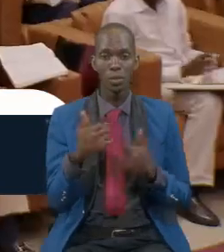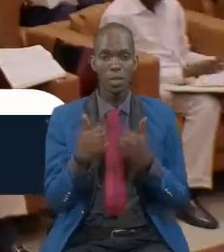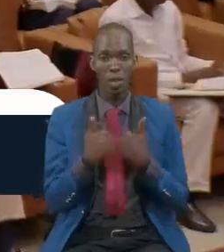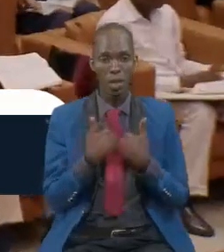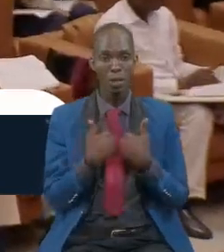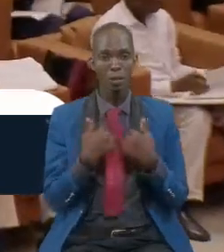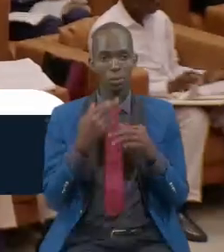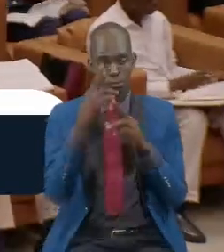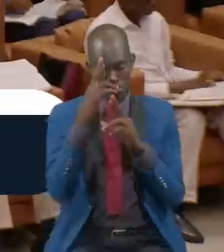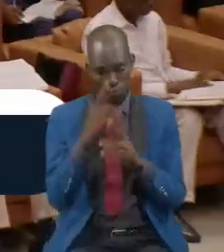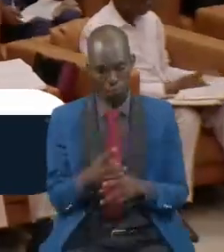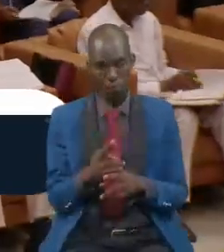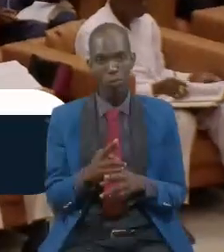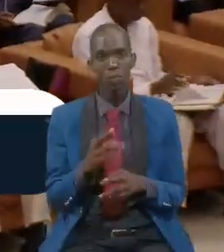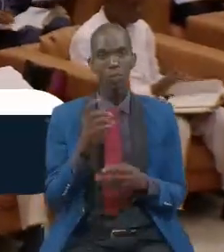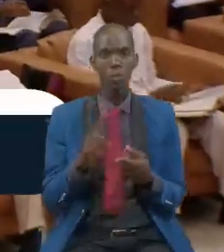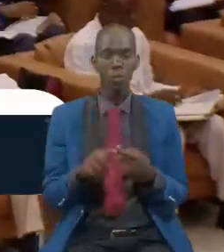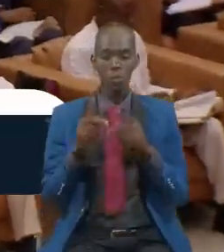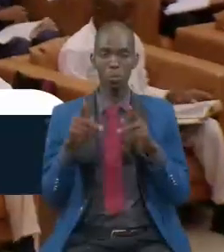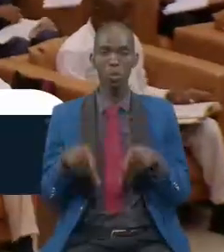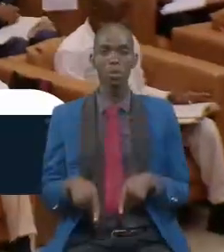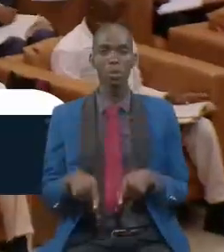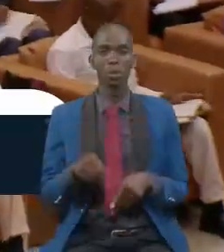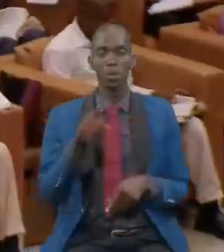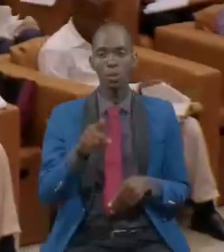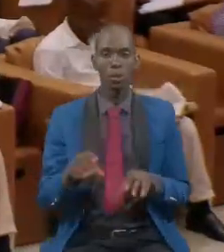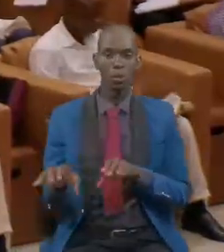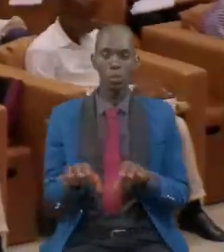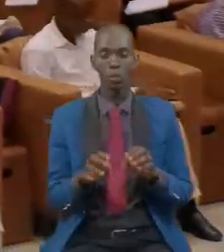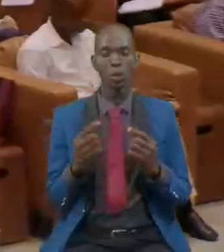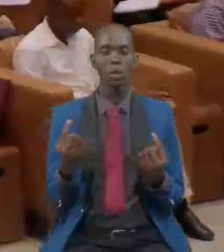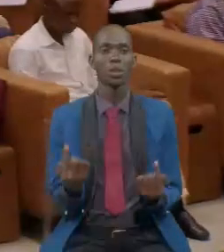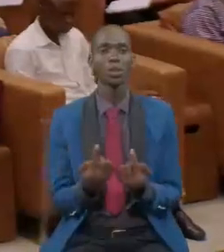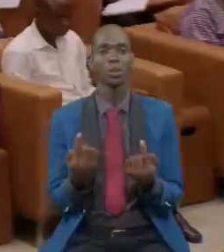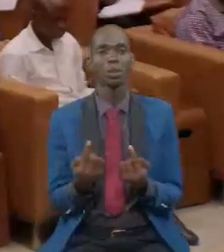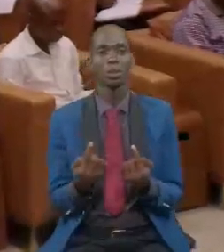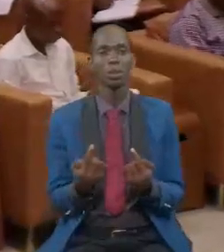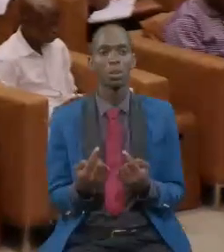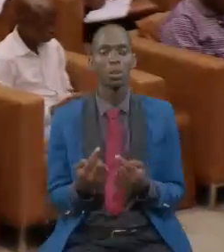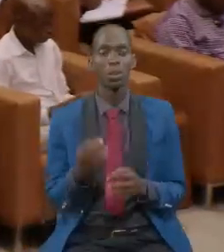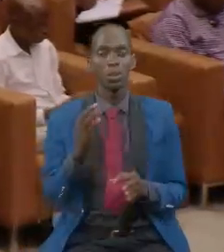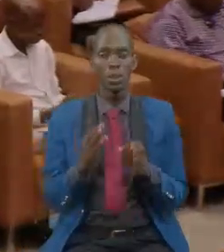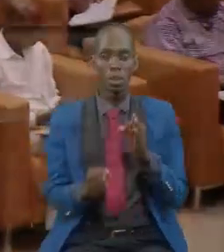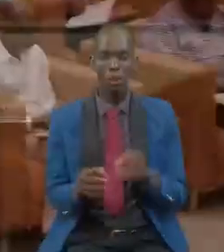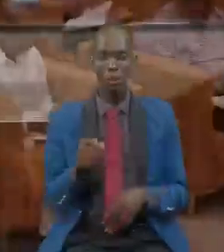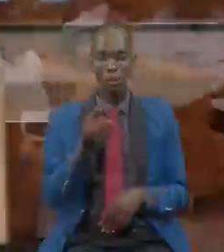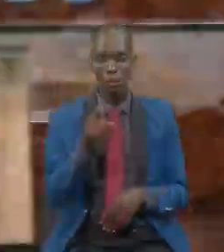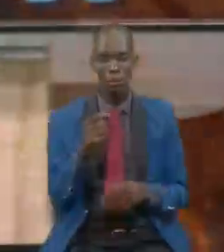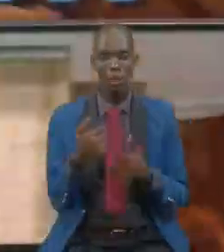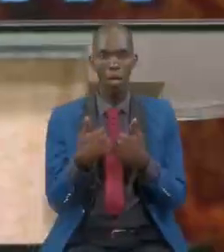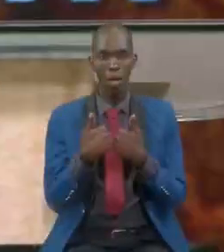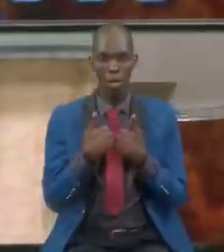respect of persons he commits sin if he have